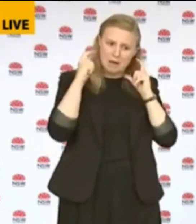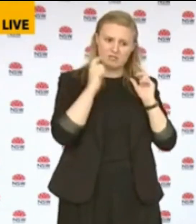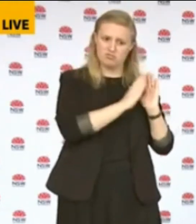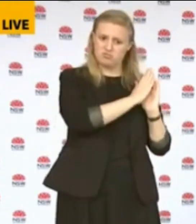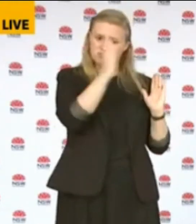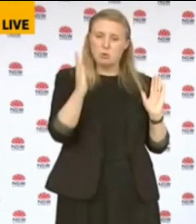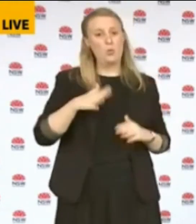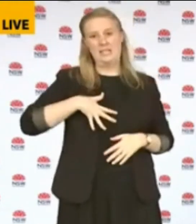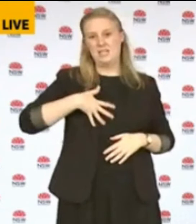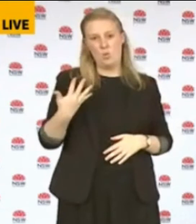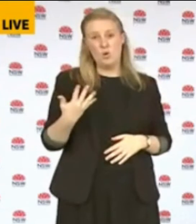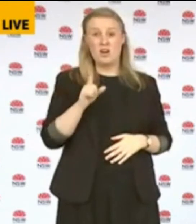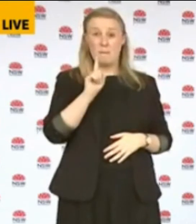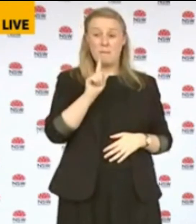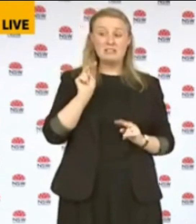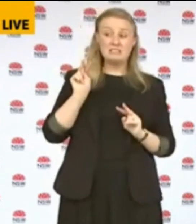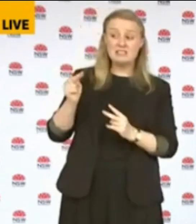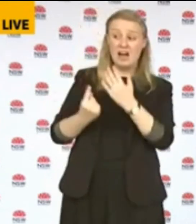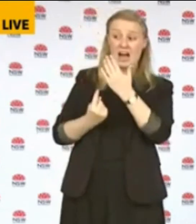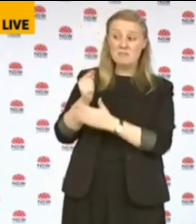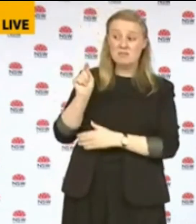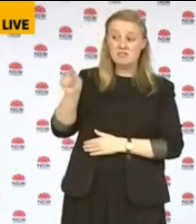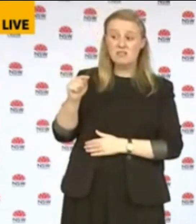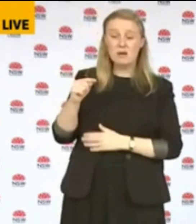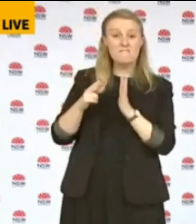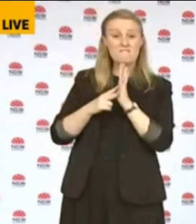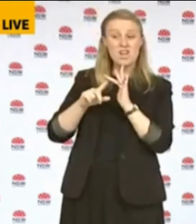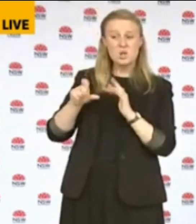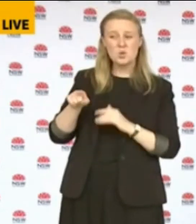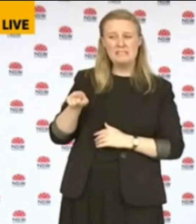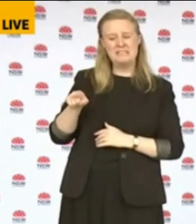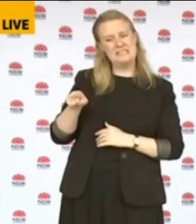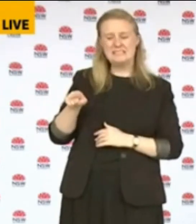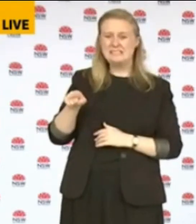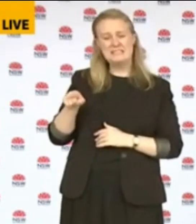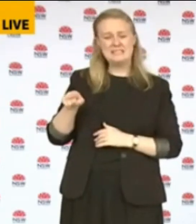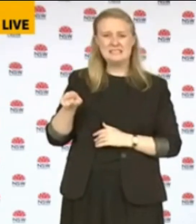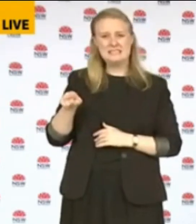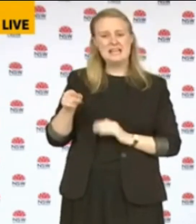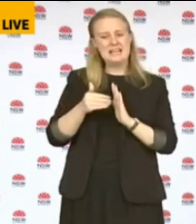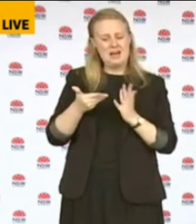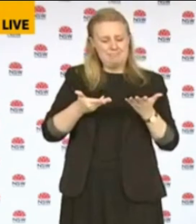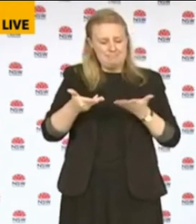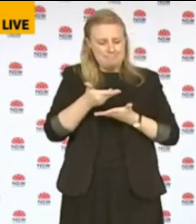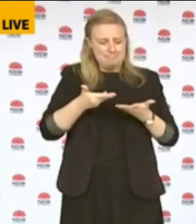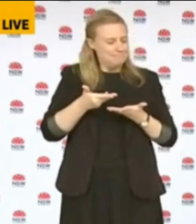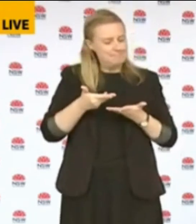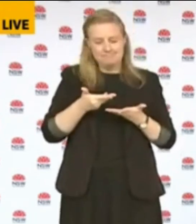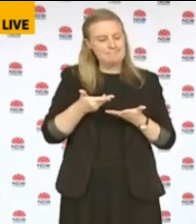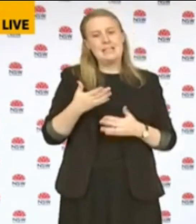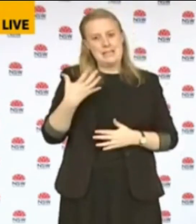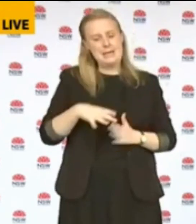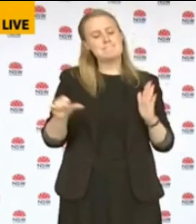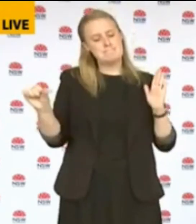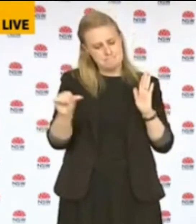come off this morning from the Victorian situation is such that the public health officials were of the view that we need to step it